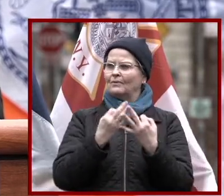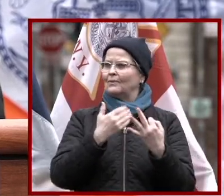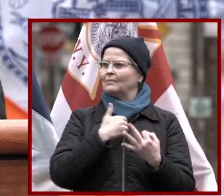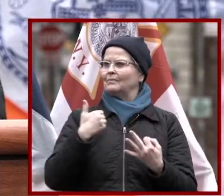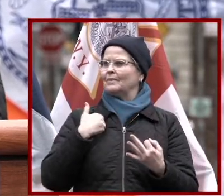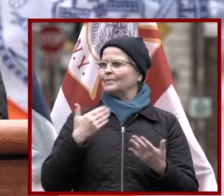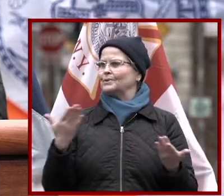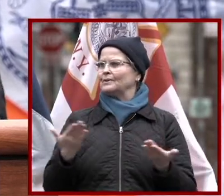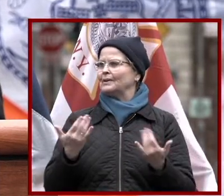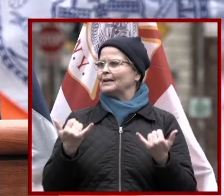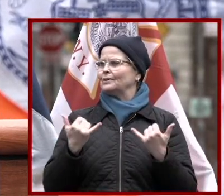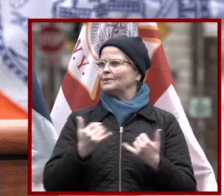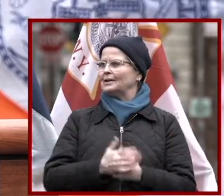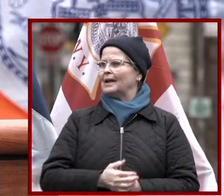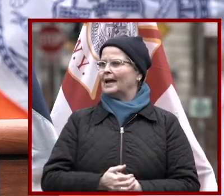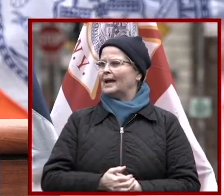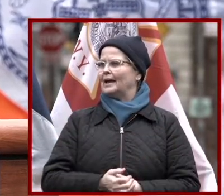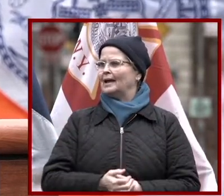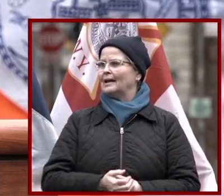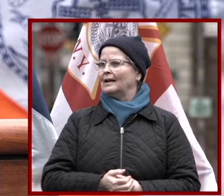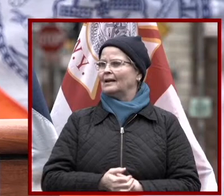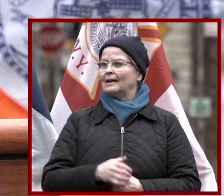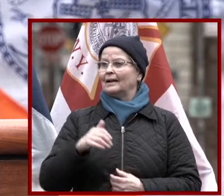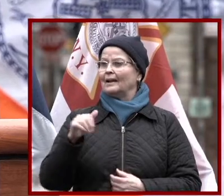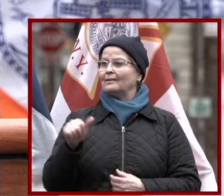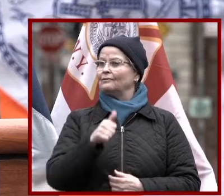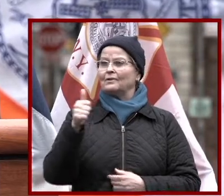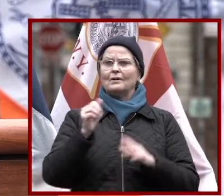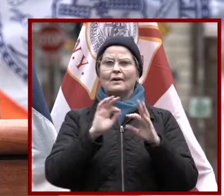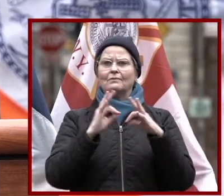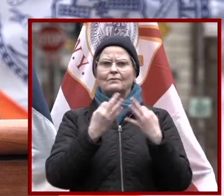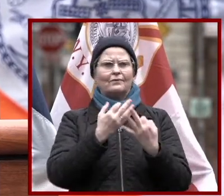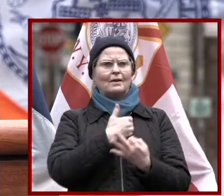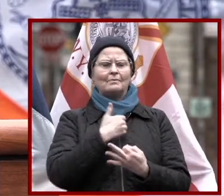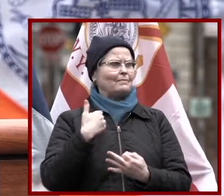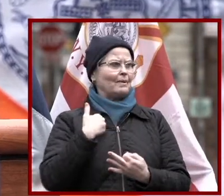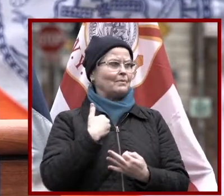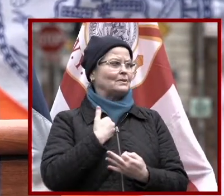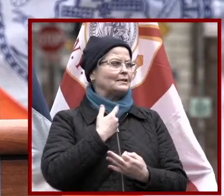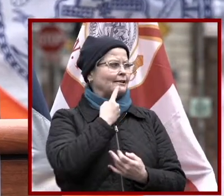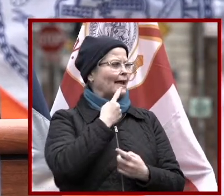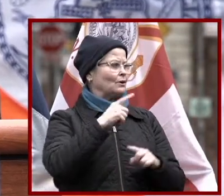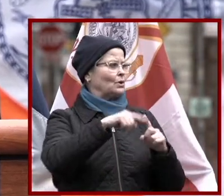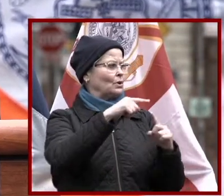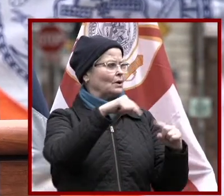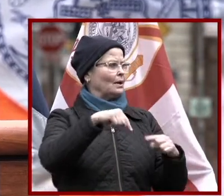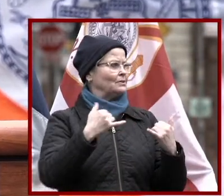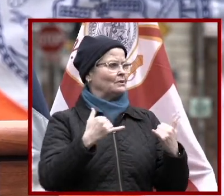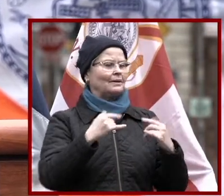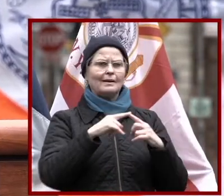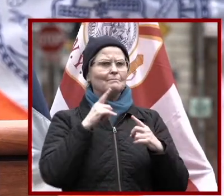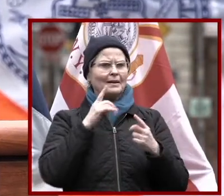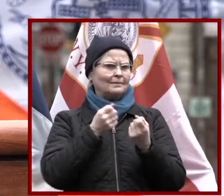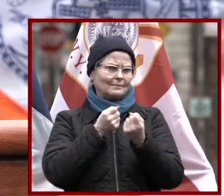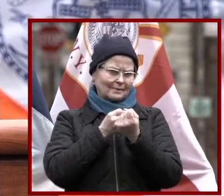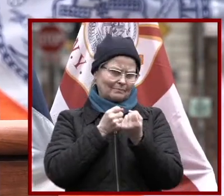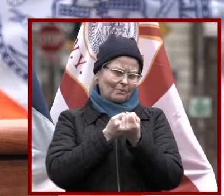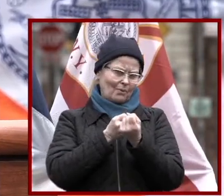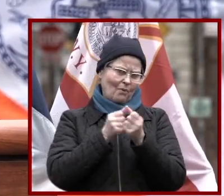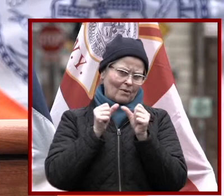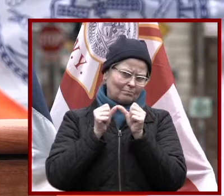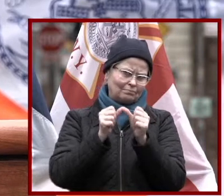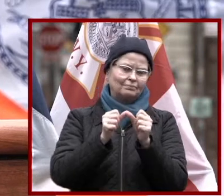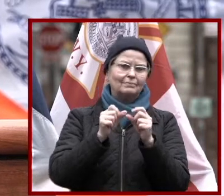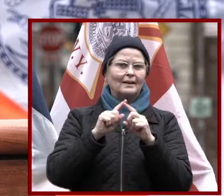today, and those who aren't but have loyally supported us as we near completion of